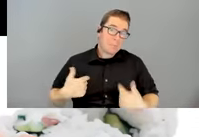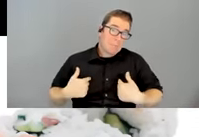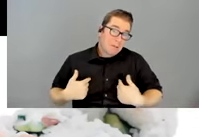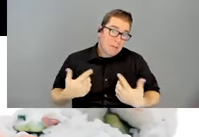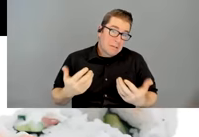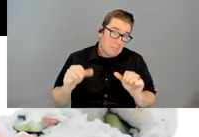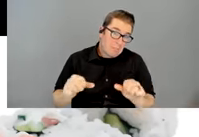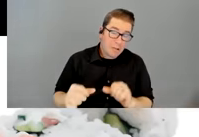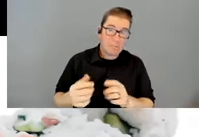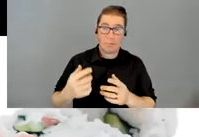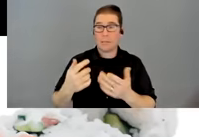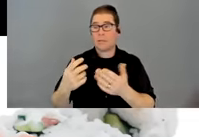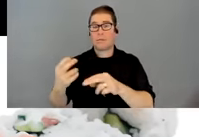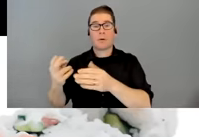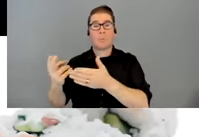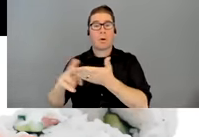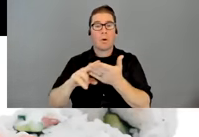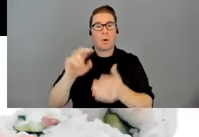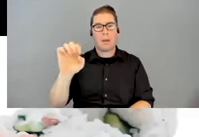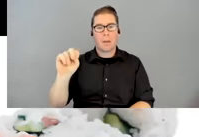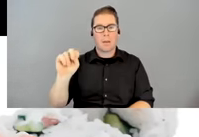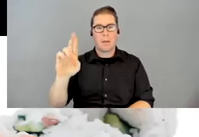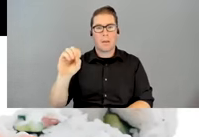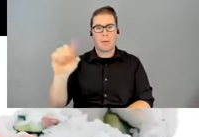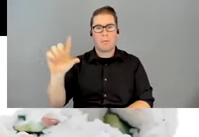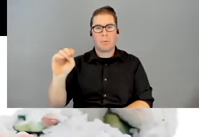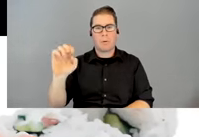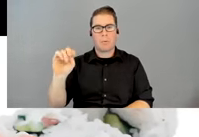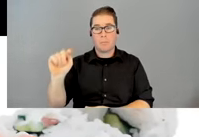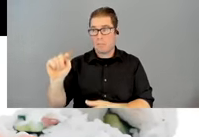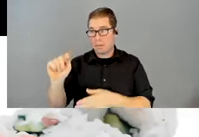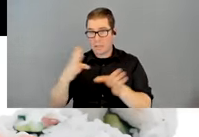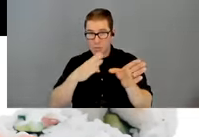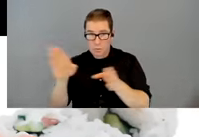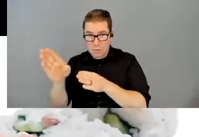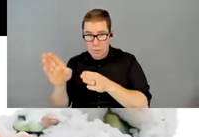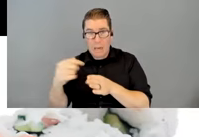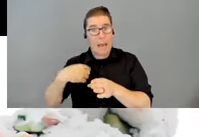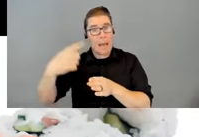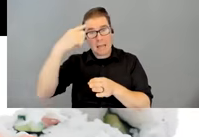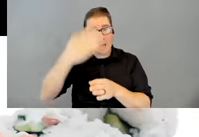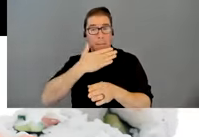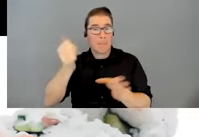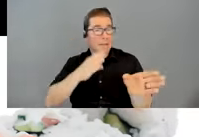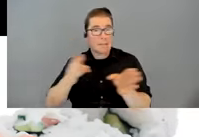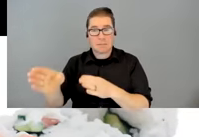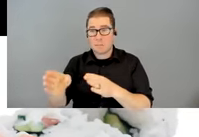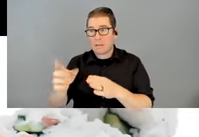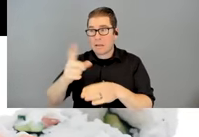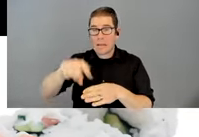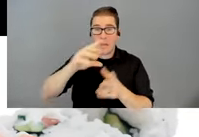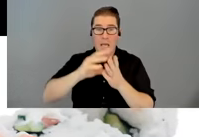standpoint, I think our best strategy for enrollment is to keep the students we have.